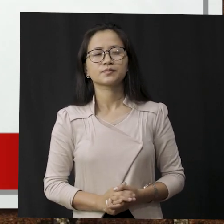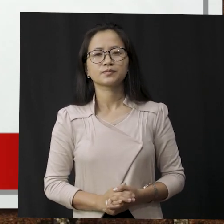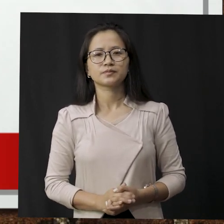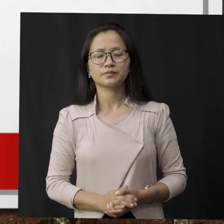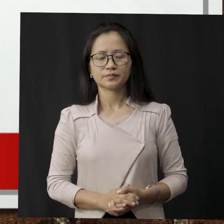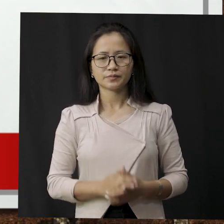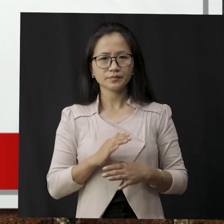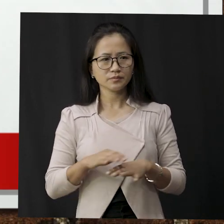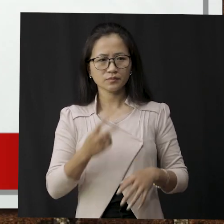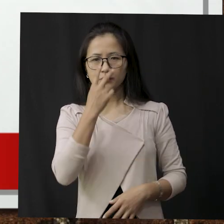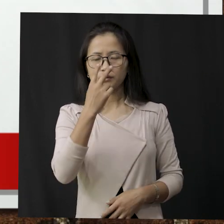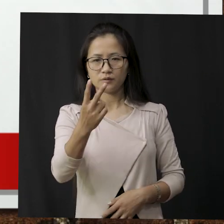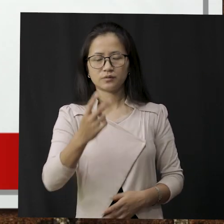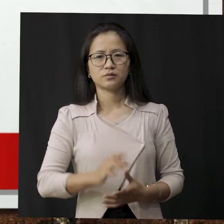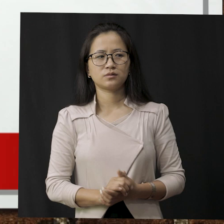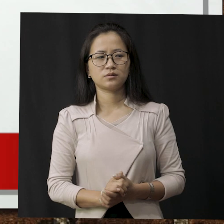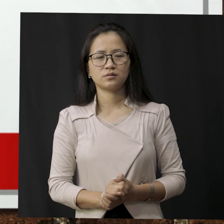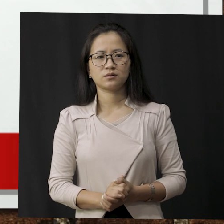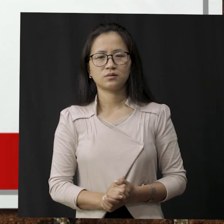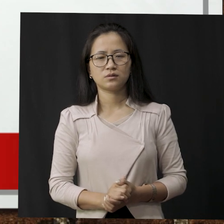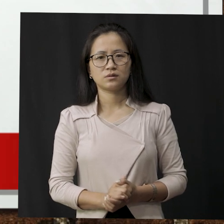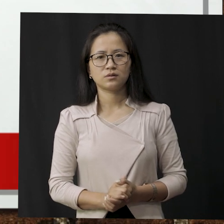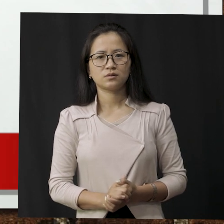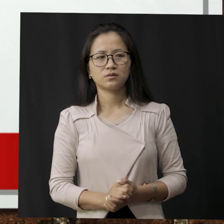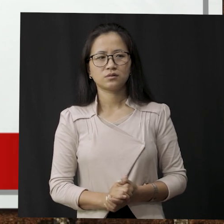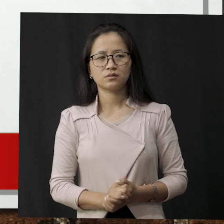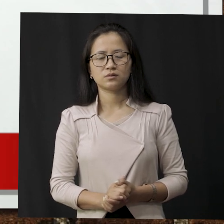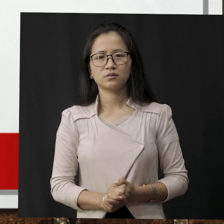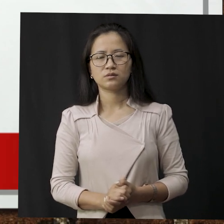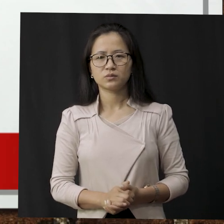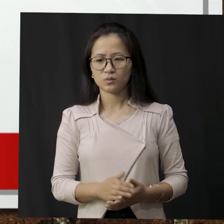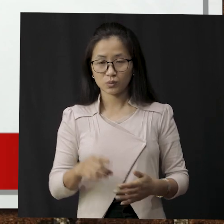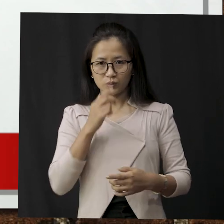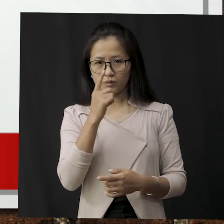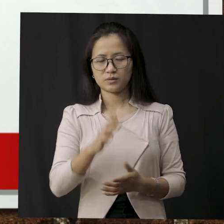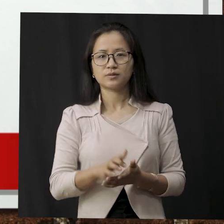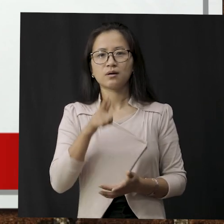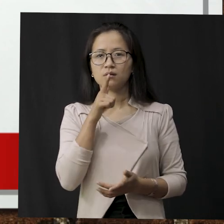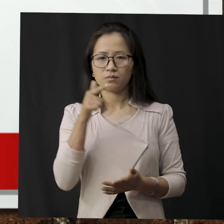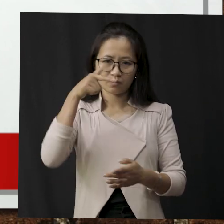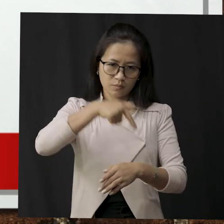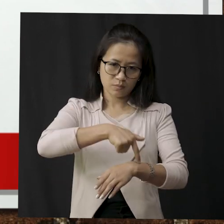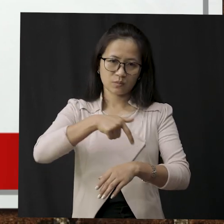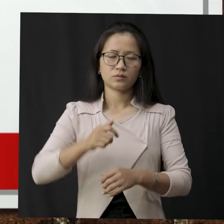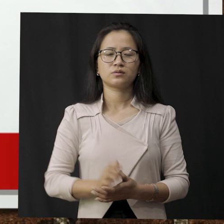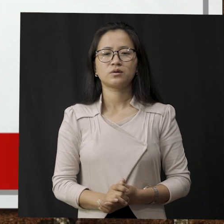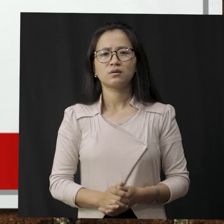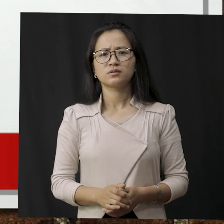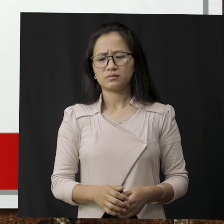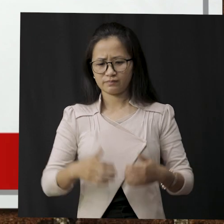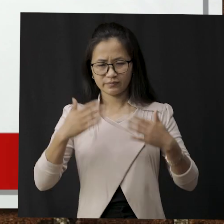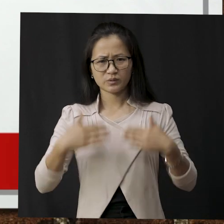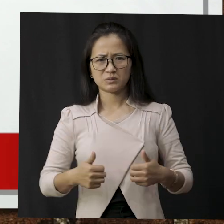Now students, do you see this? What are these? These are mosquito, and these are